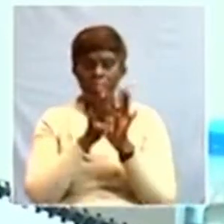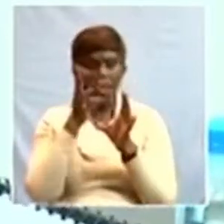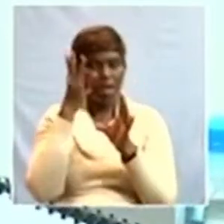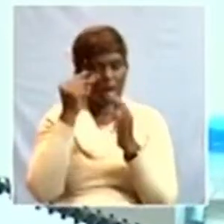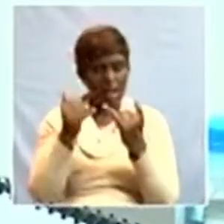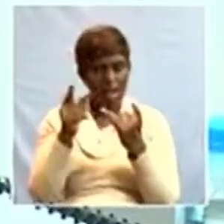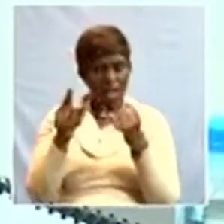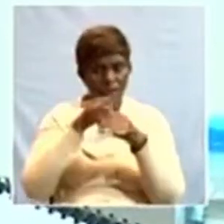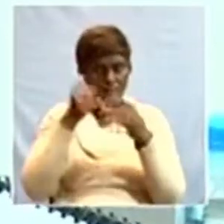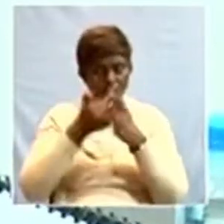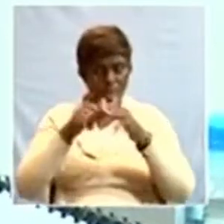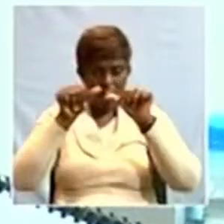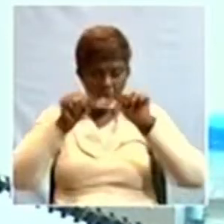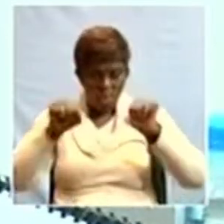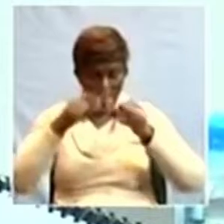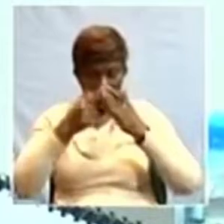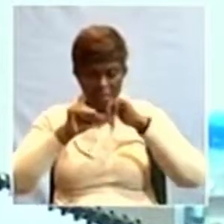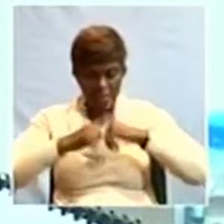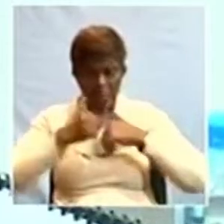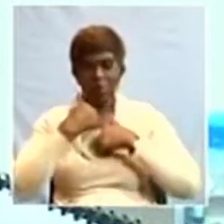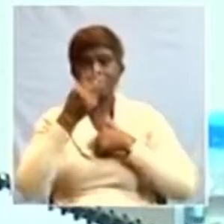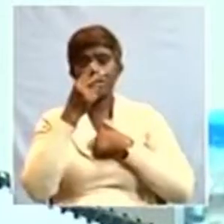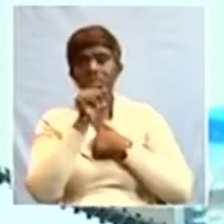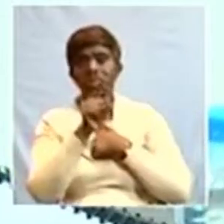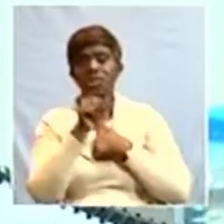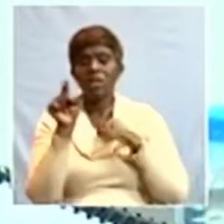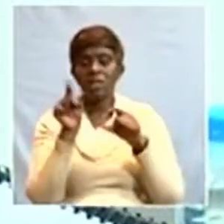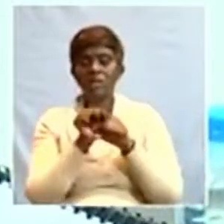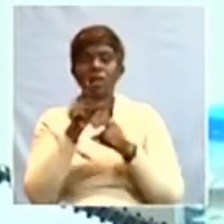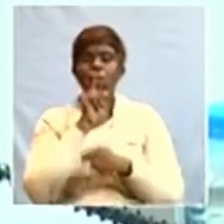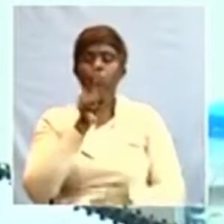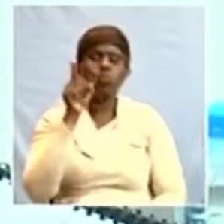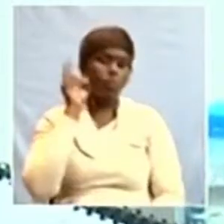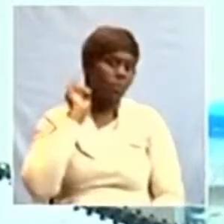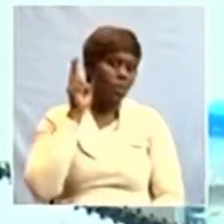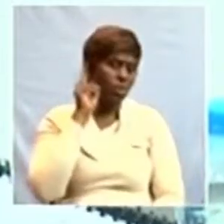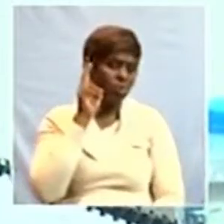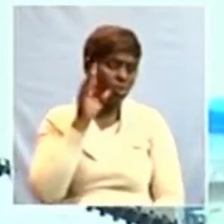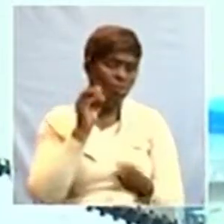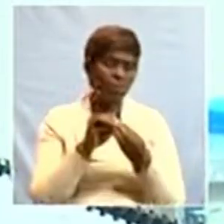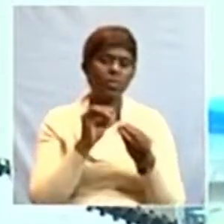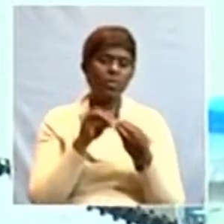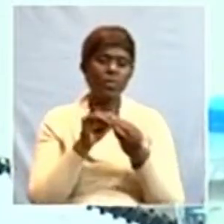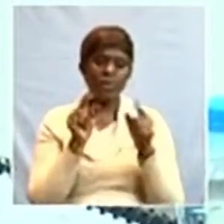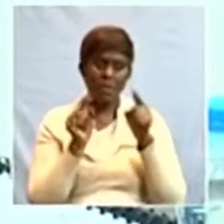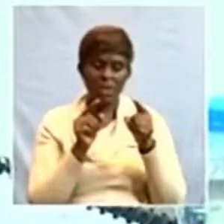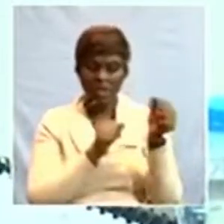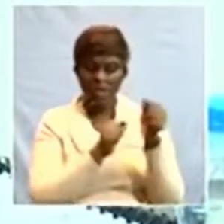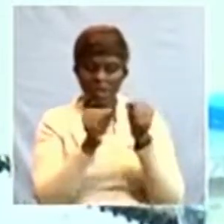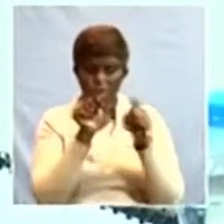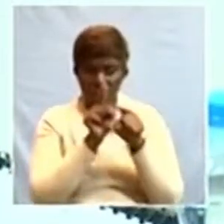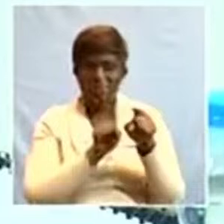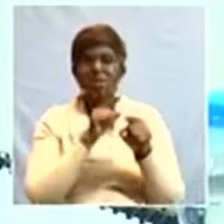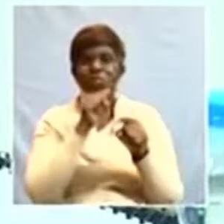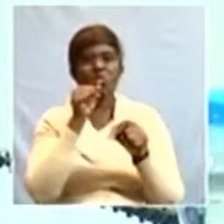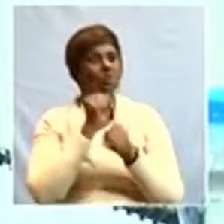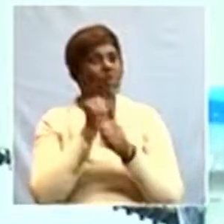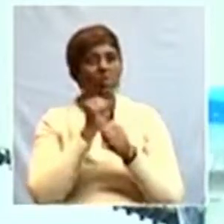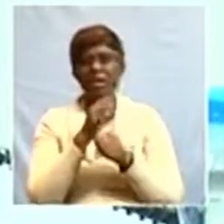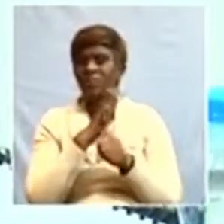the audit that we're looking at is actually historical. This system was not active